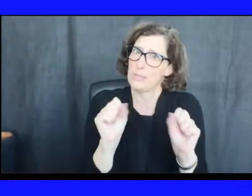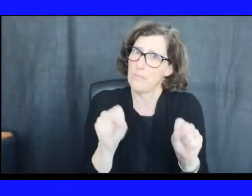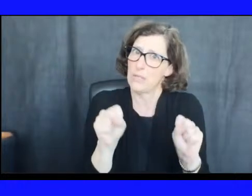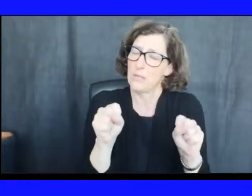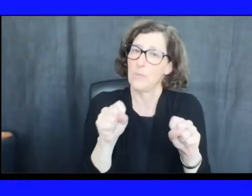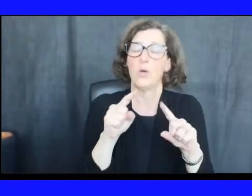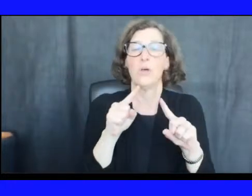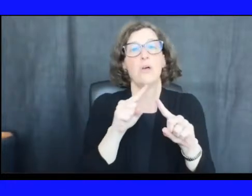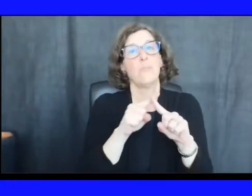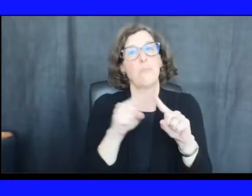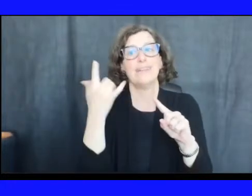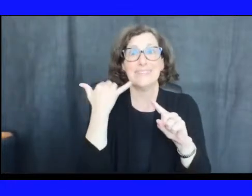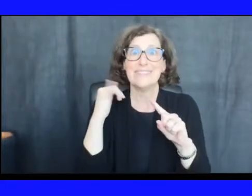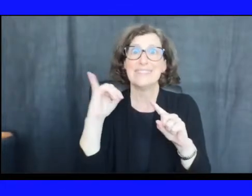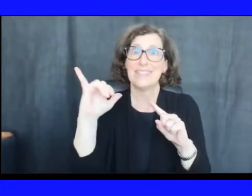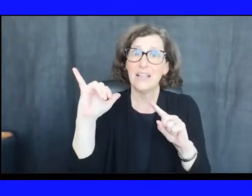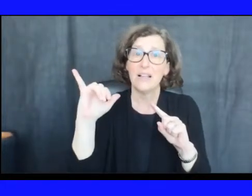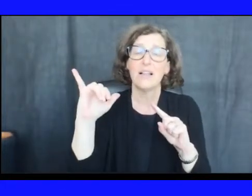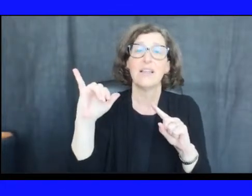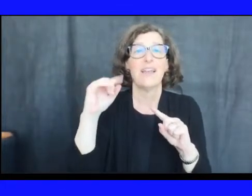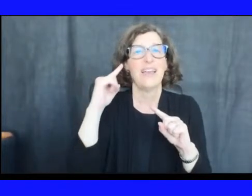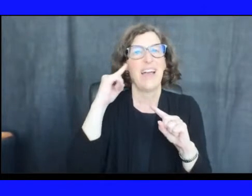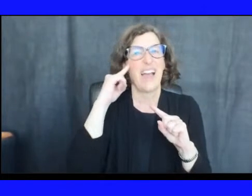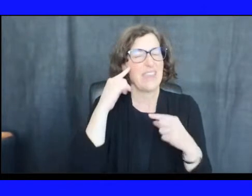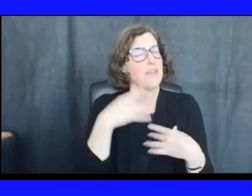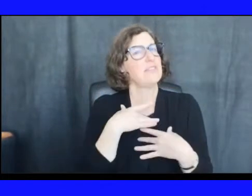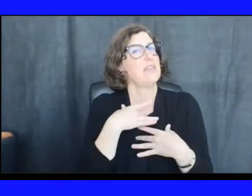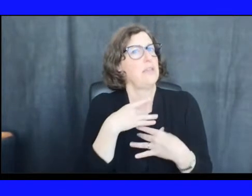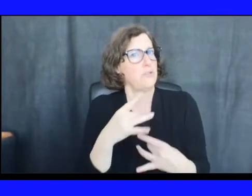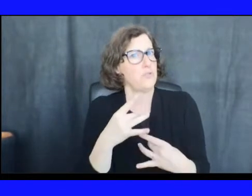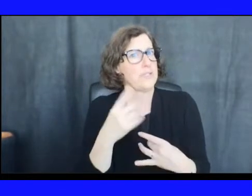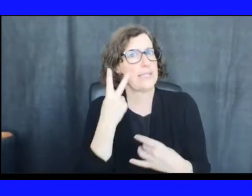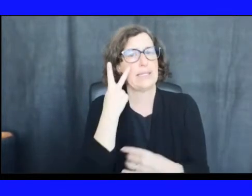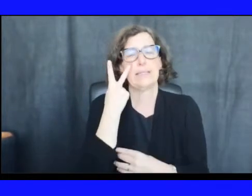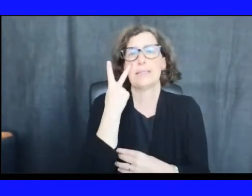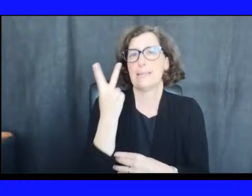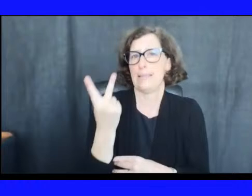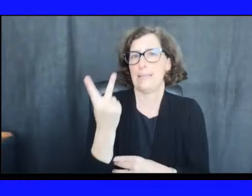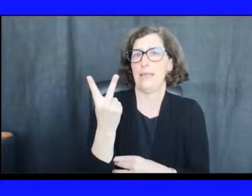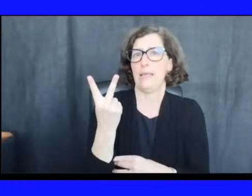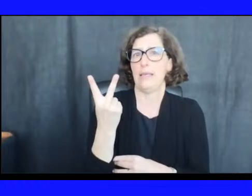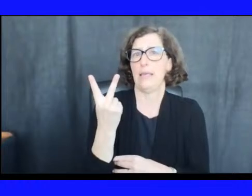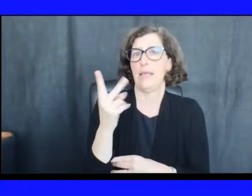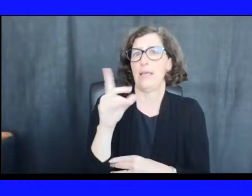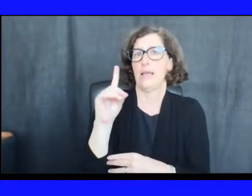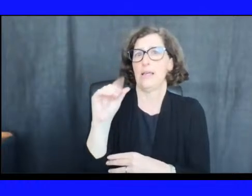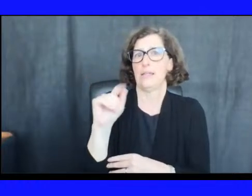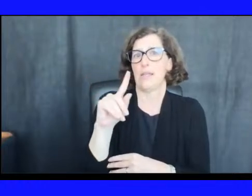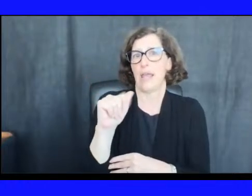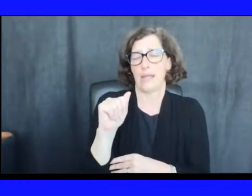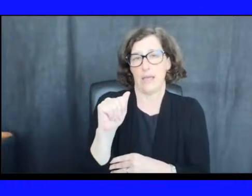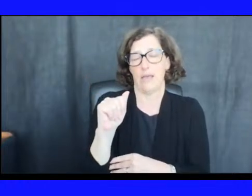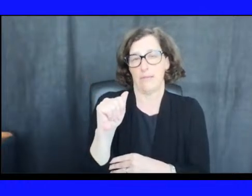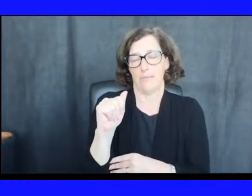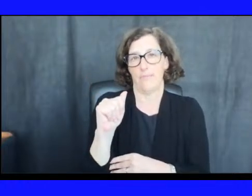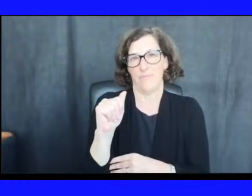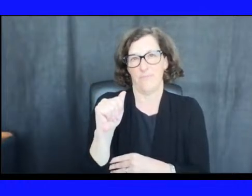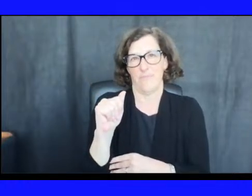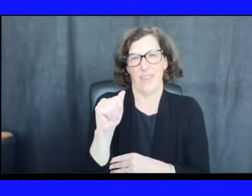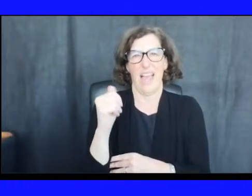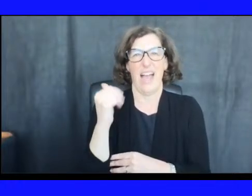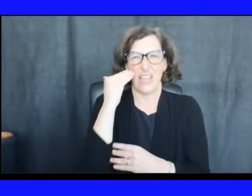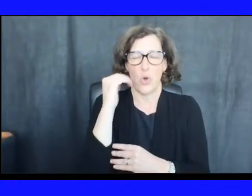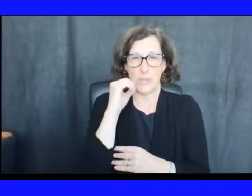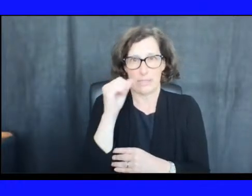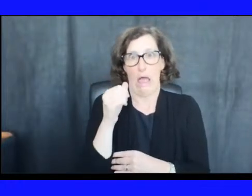Any questions so far? I have. Go ahead, Sally. Go ahead,